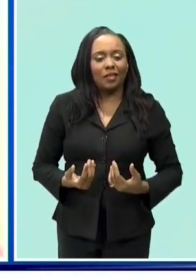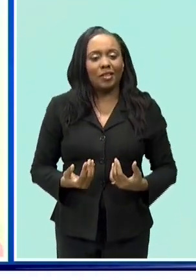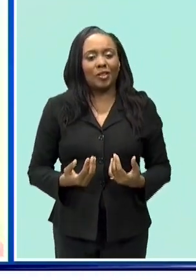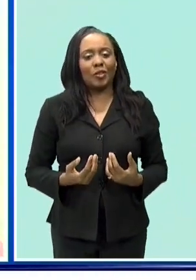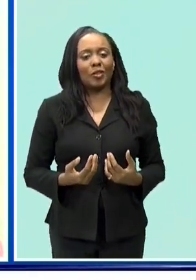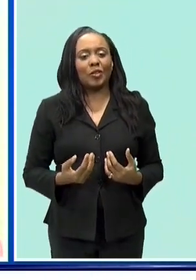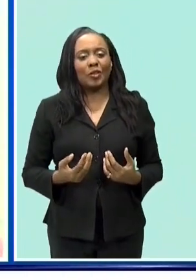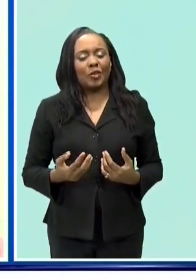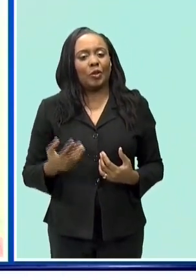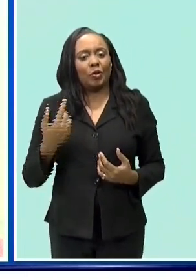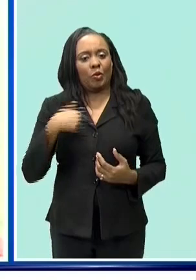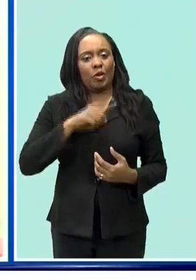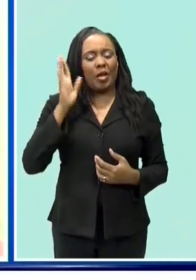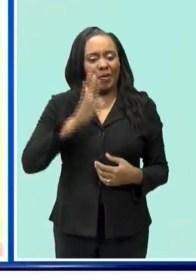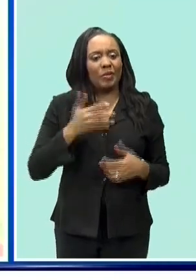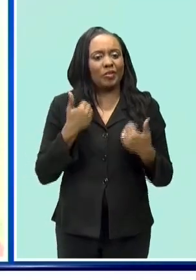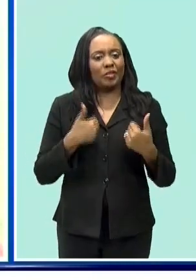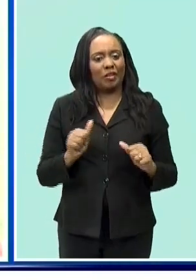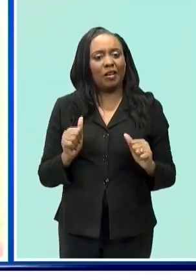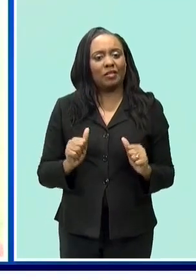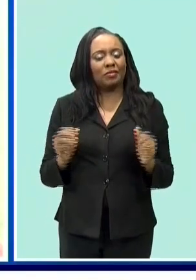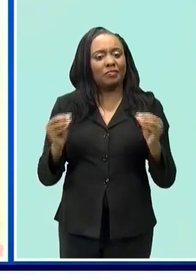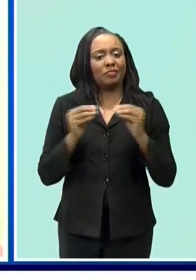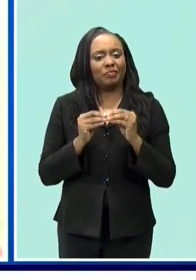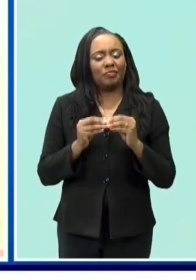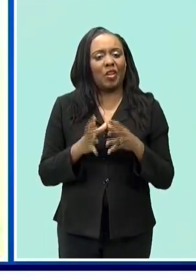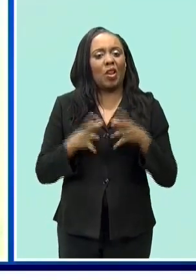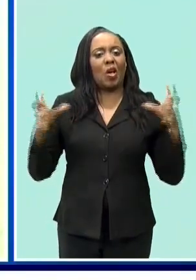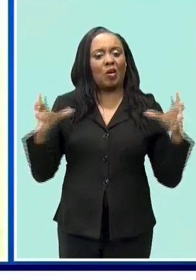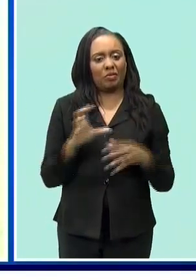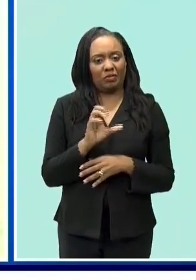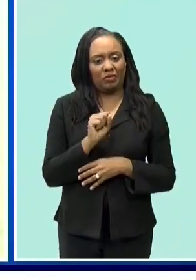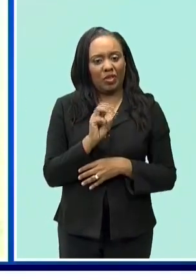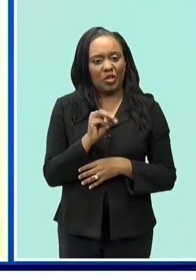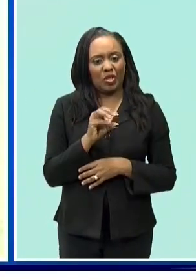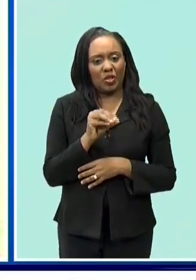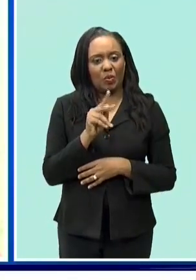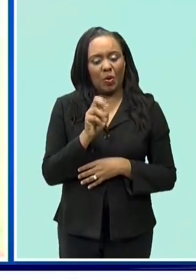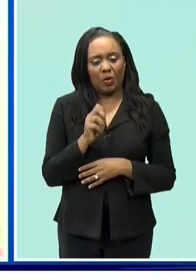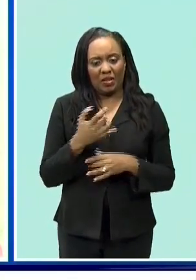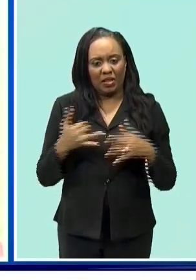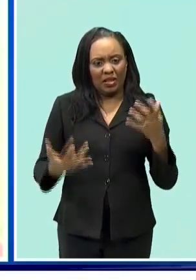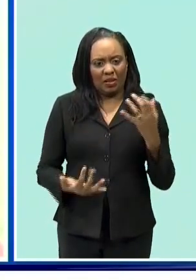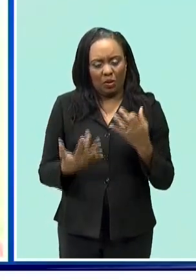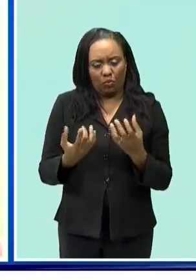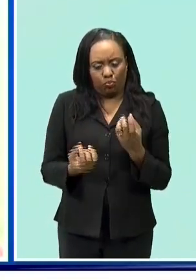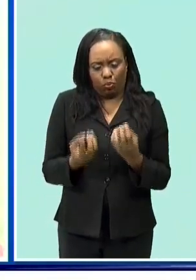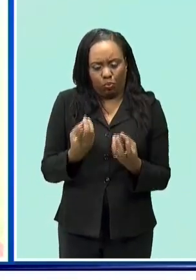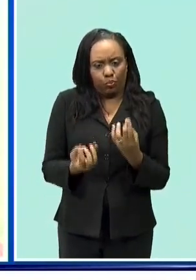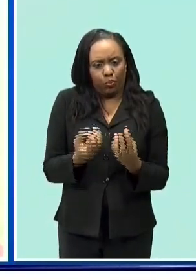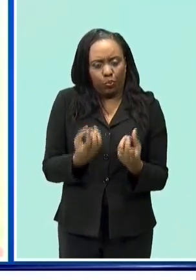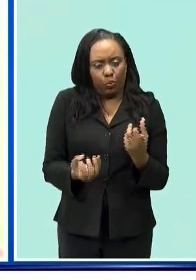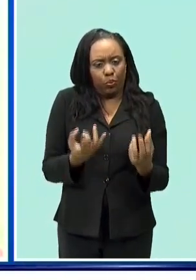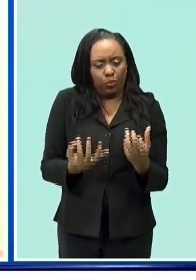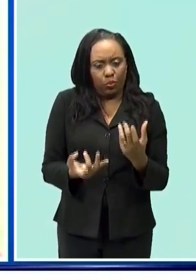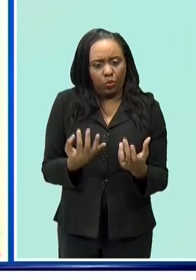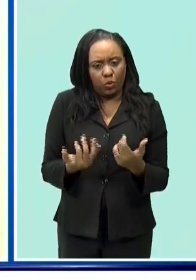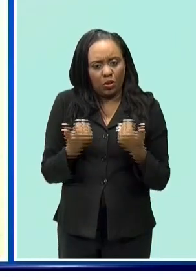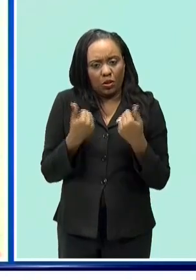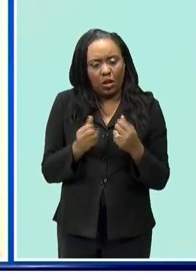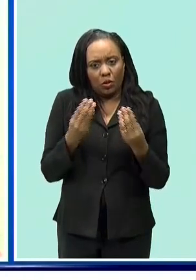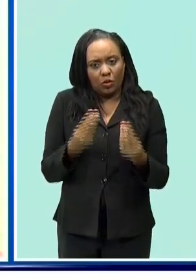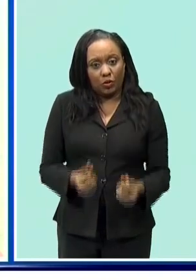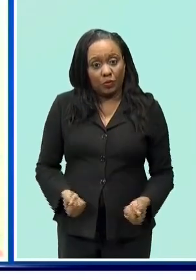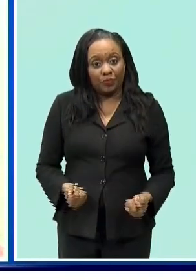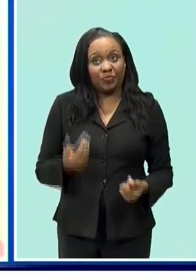to suppress a lot of that, a lot of the smoke and a lot of the flame that's still bubbling on the inside. But that's what we're trying to manage. The